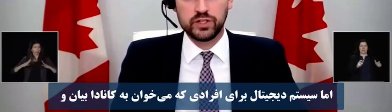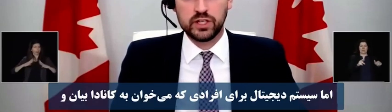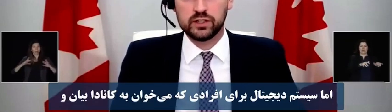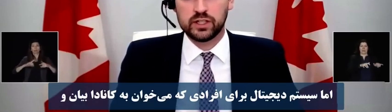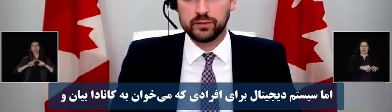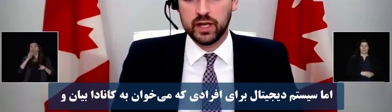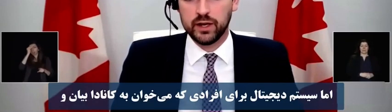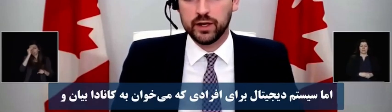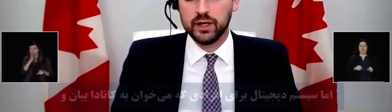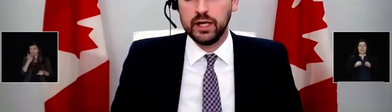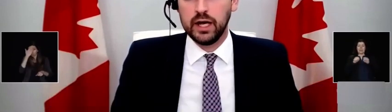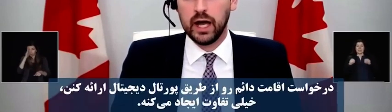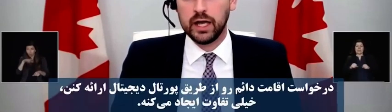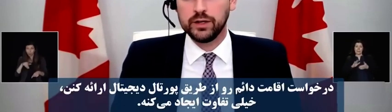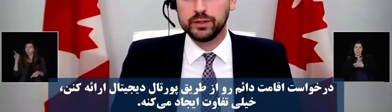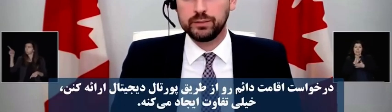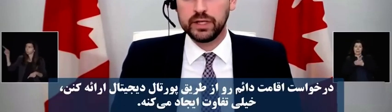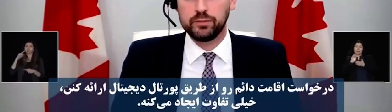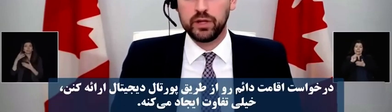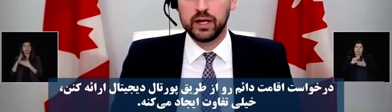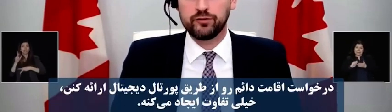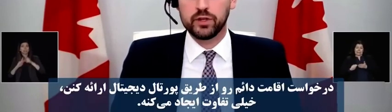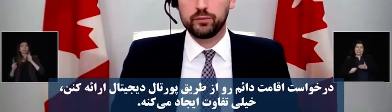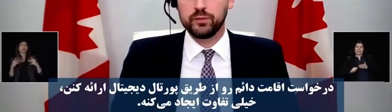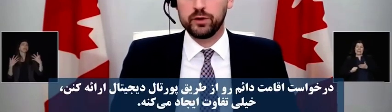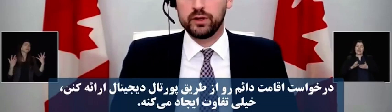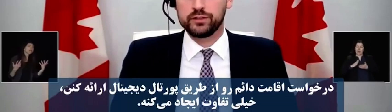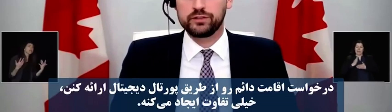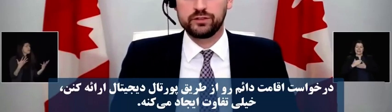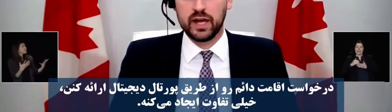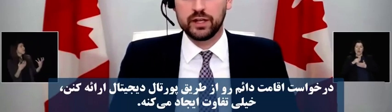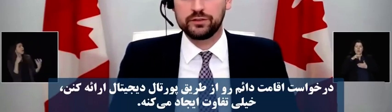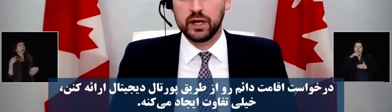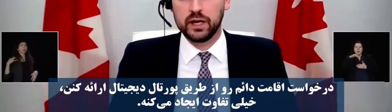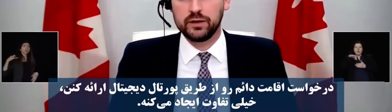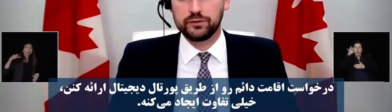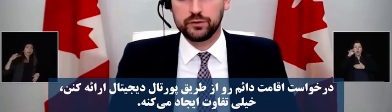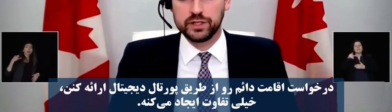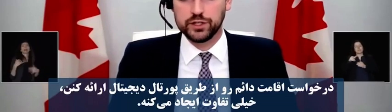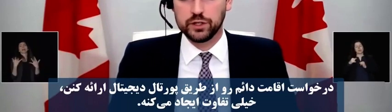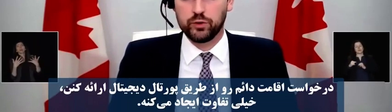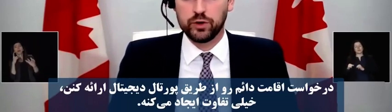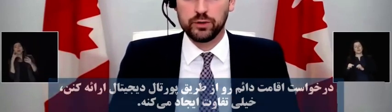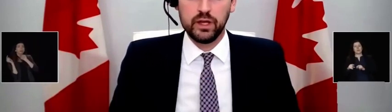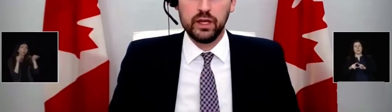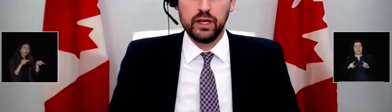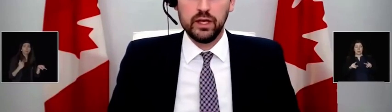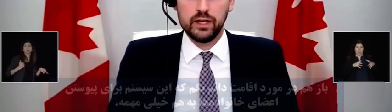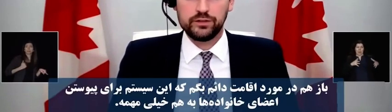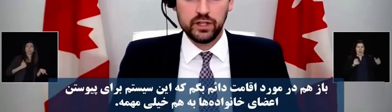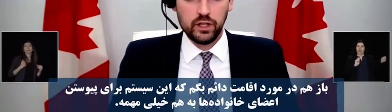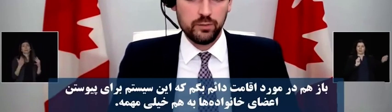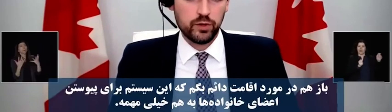those who are seeking to come to Canada and being applying for their permanent residency status through the digital portal.